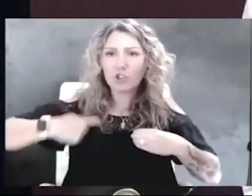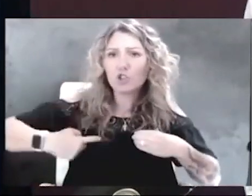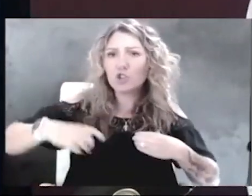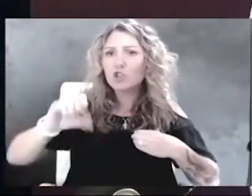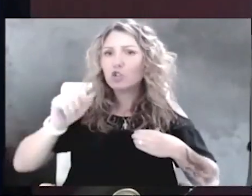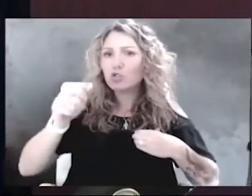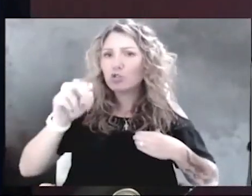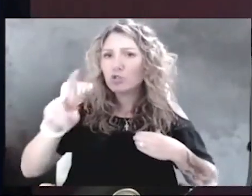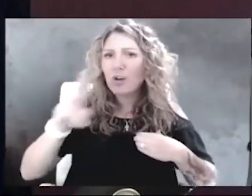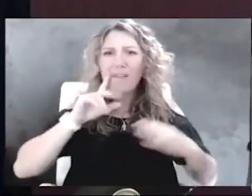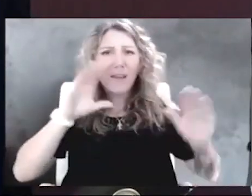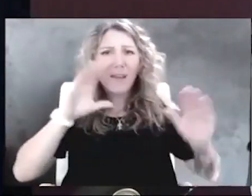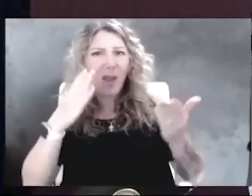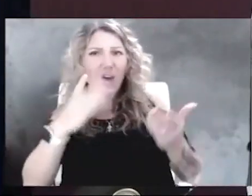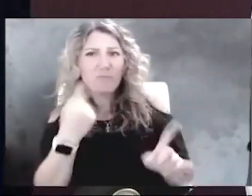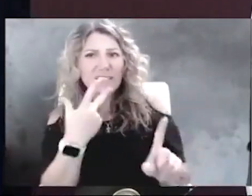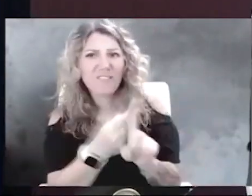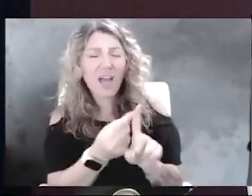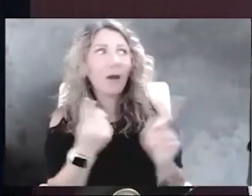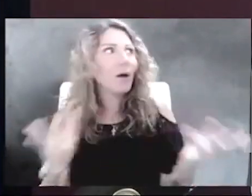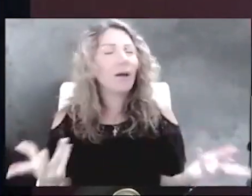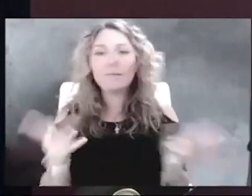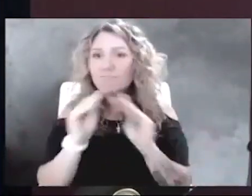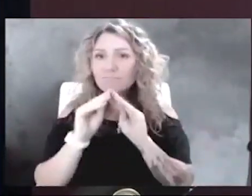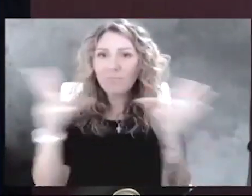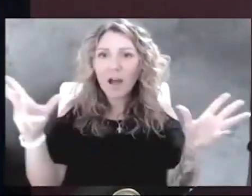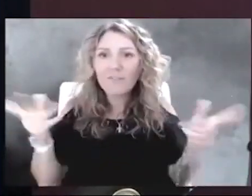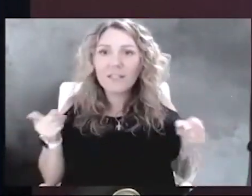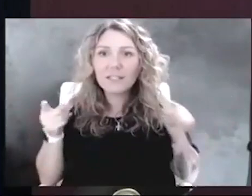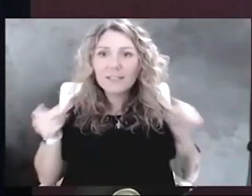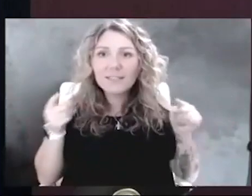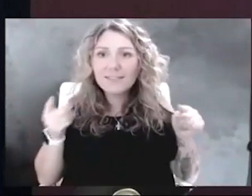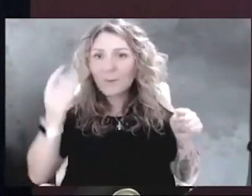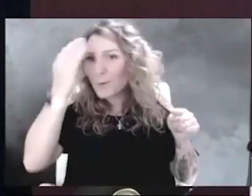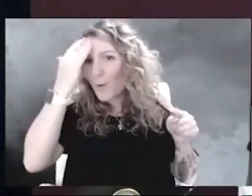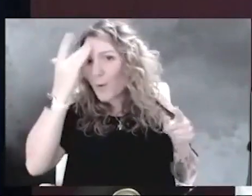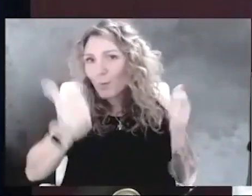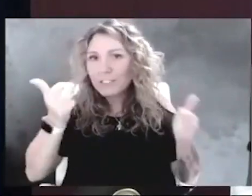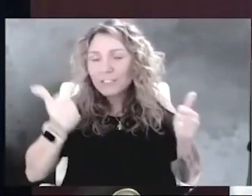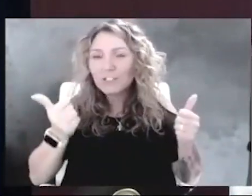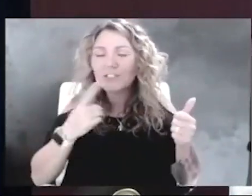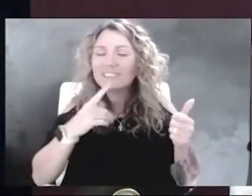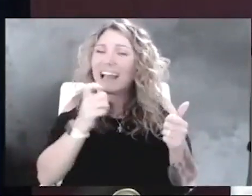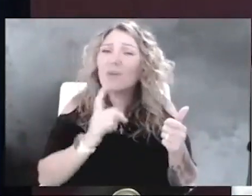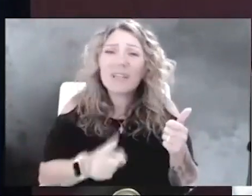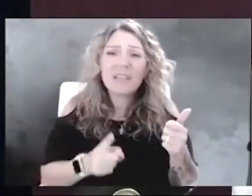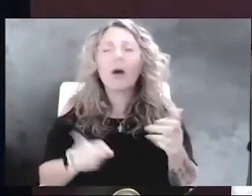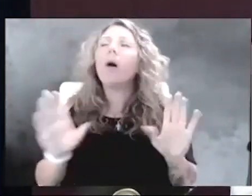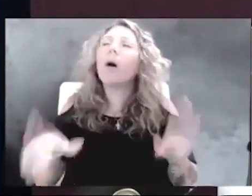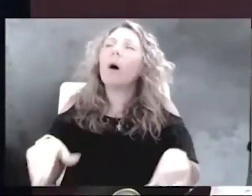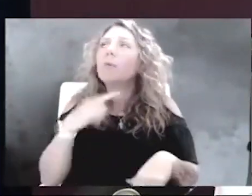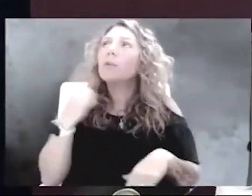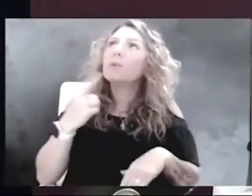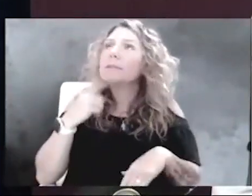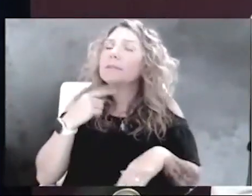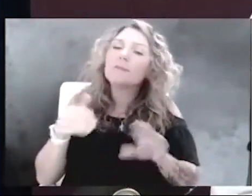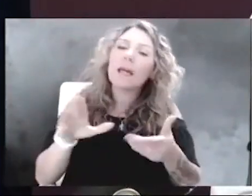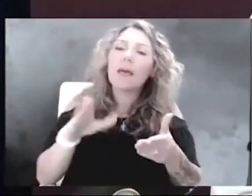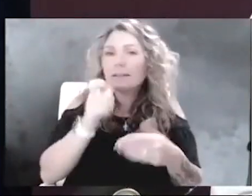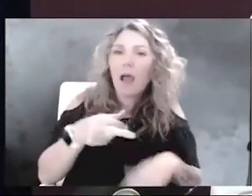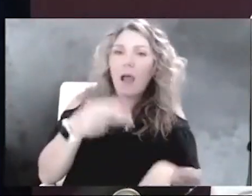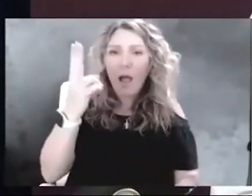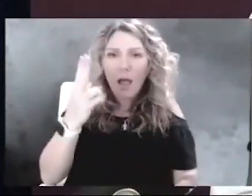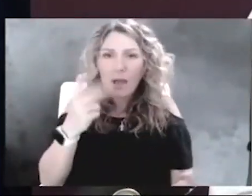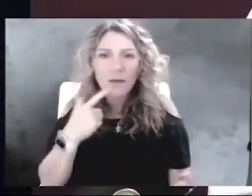there's really no choice, right? No. There really is no choice here. Not really. And you can say, well, the risk of death isn't very high. Okay, risk of death may not be very high